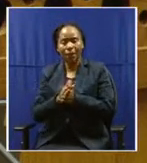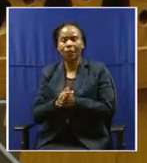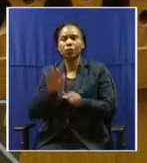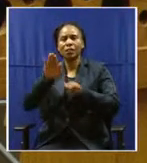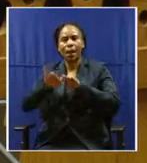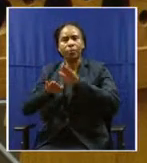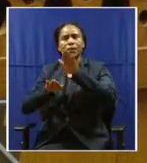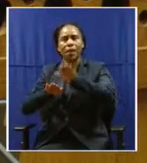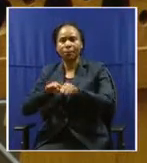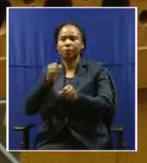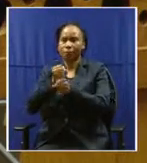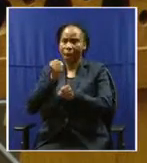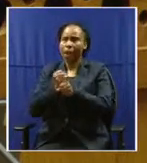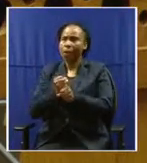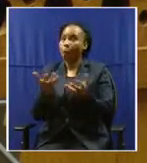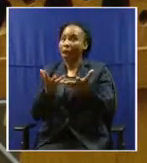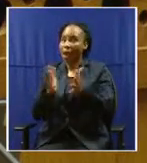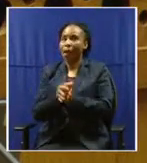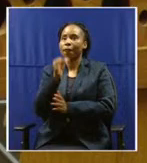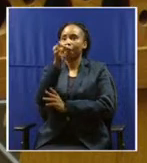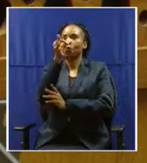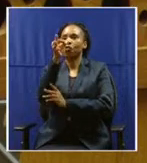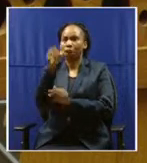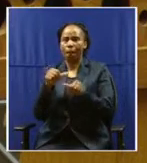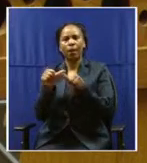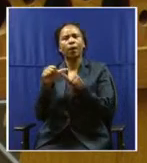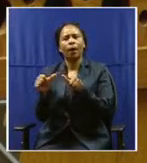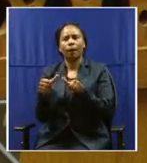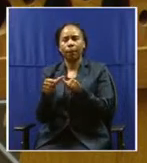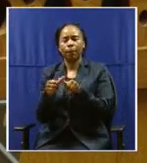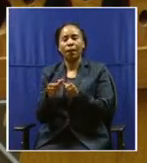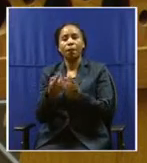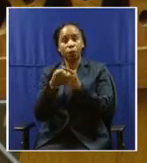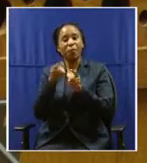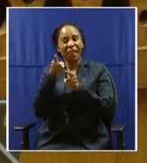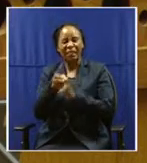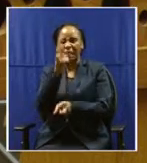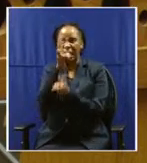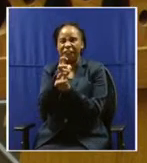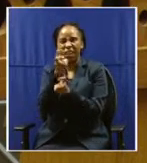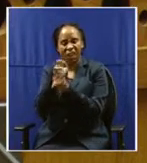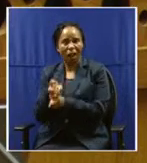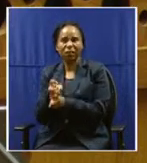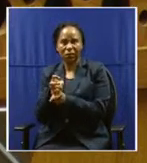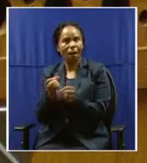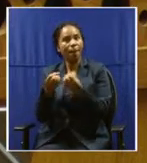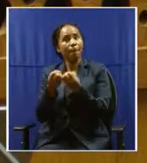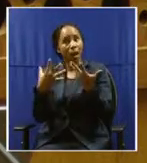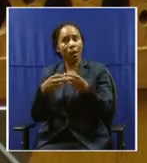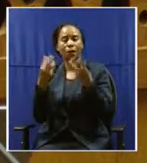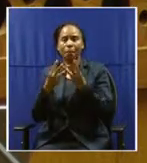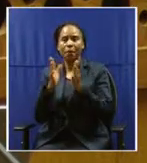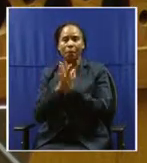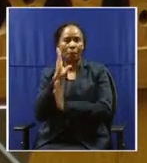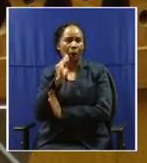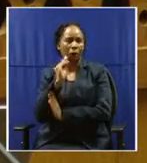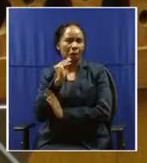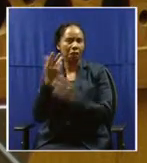future. On the many hardships, our people had to experience last